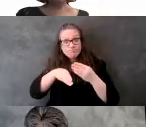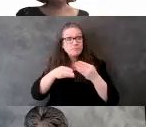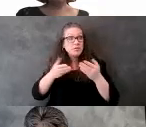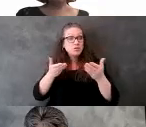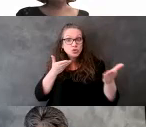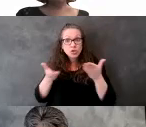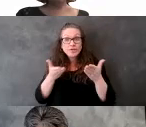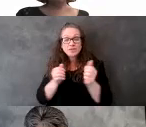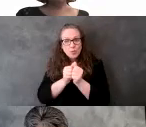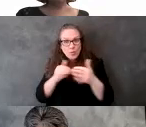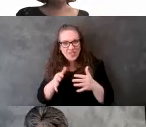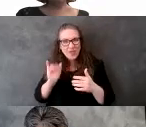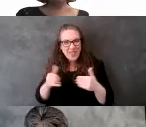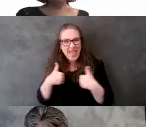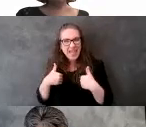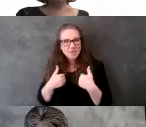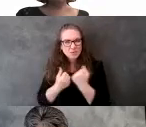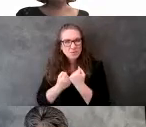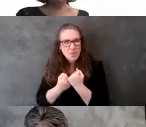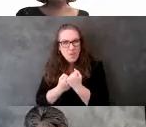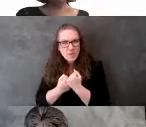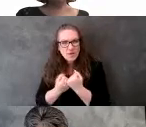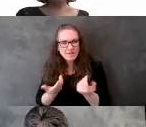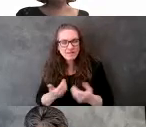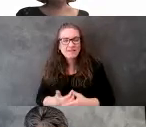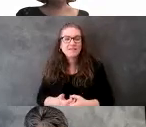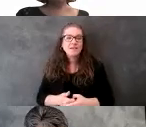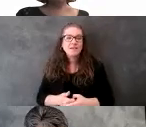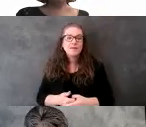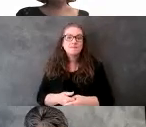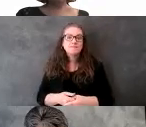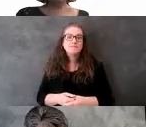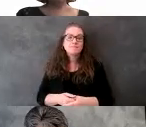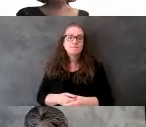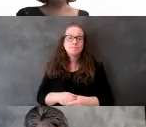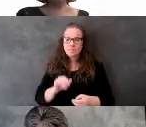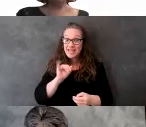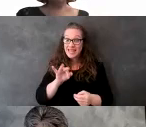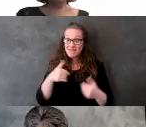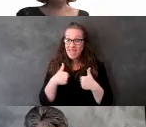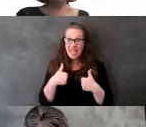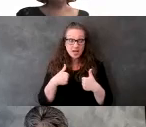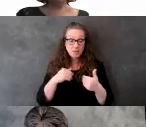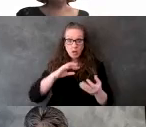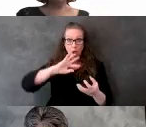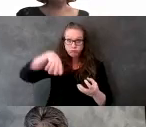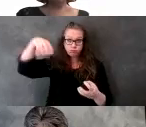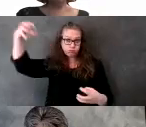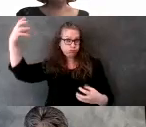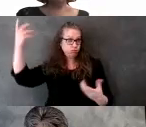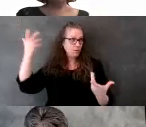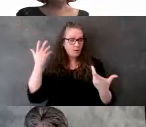support of their animal. So unless the animal is out of control, causing some kind of